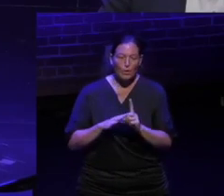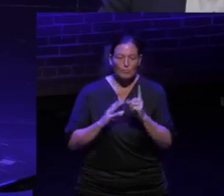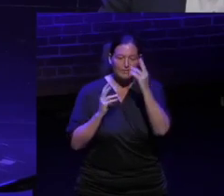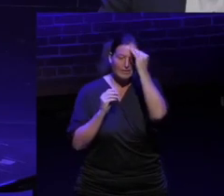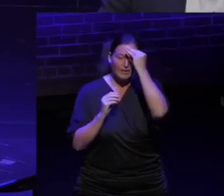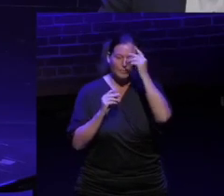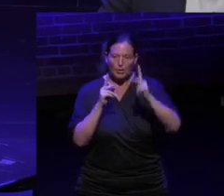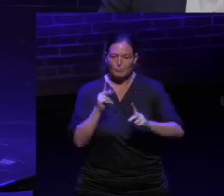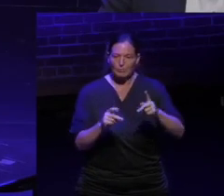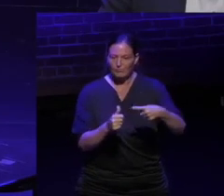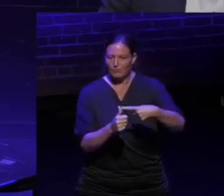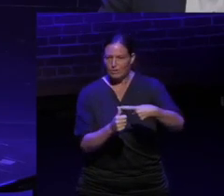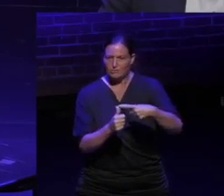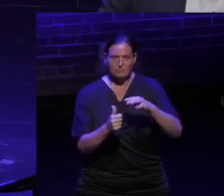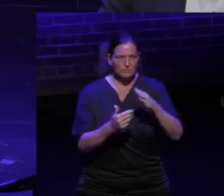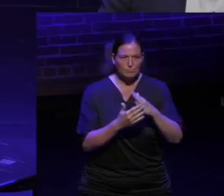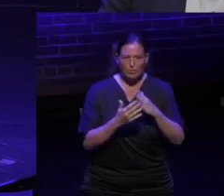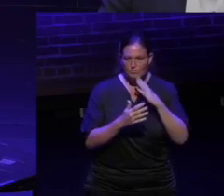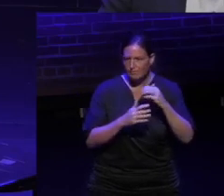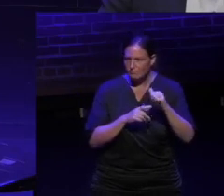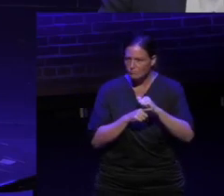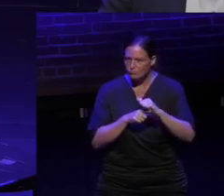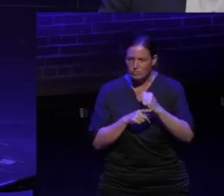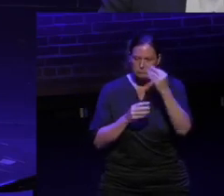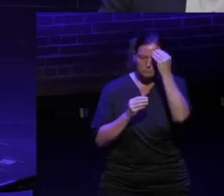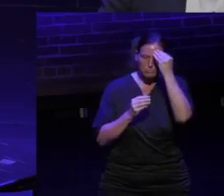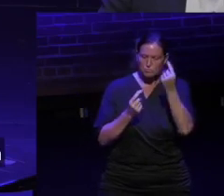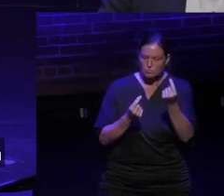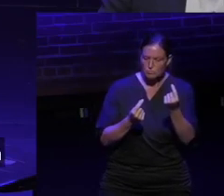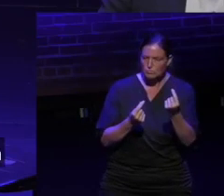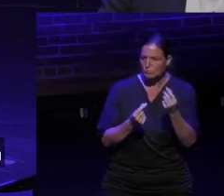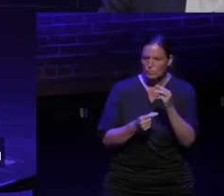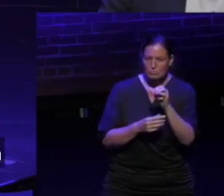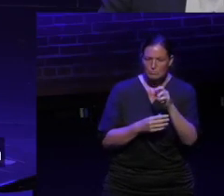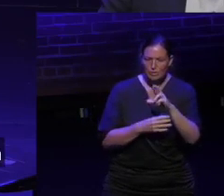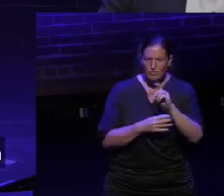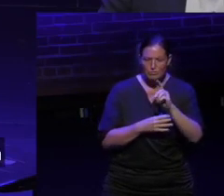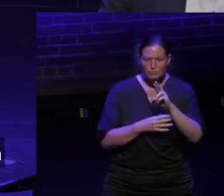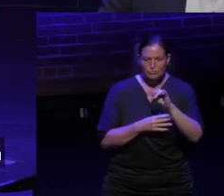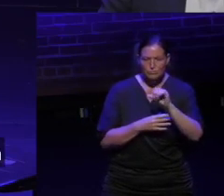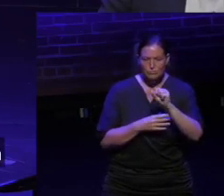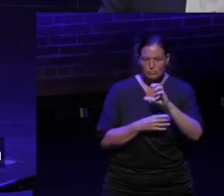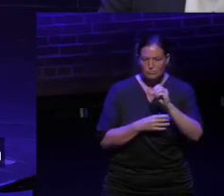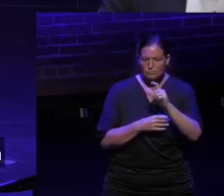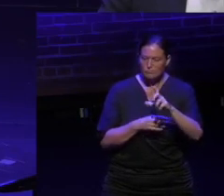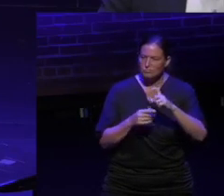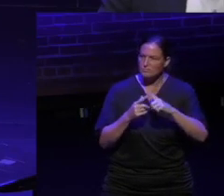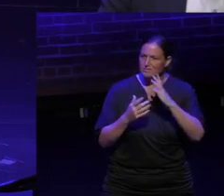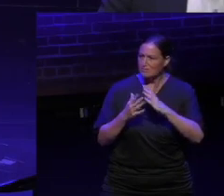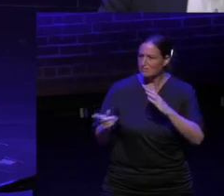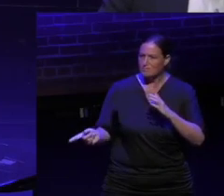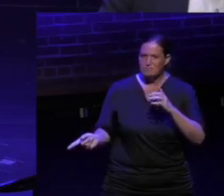first, and that's part of the training. And so really bringing you in, I agree with Mayor Driscoll having some sort of cabinet level position where